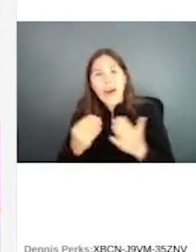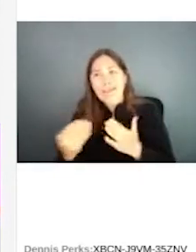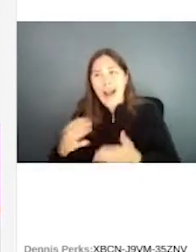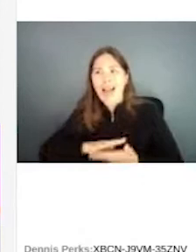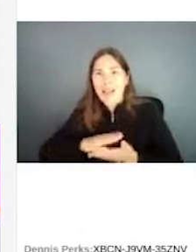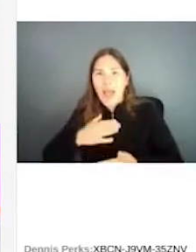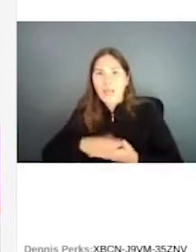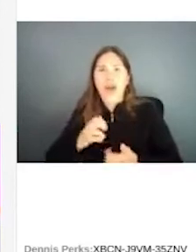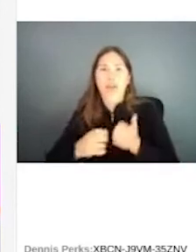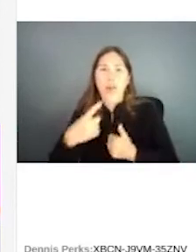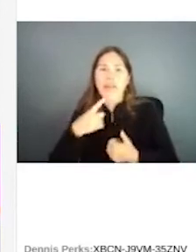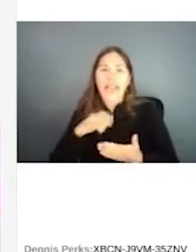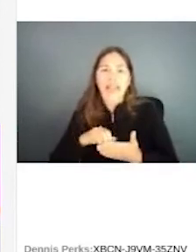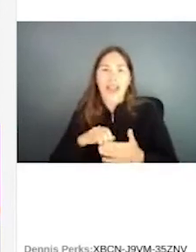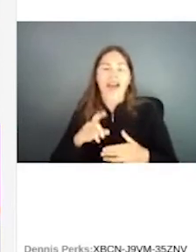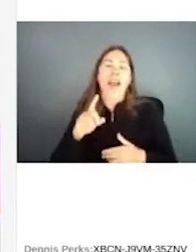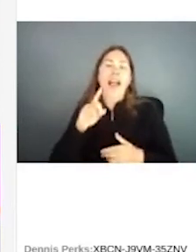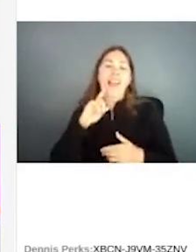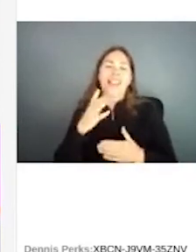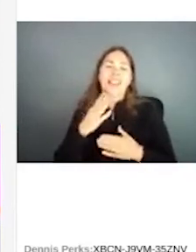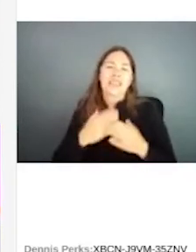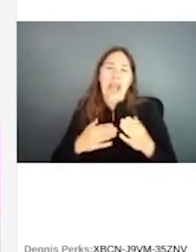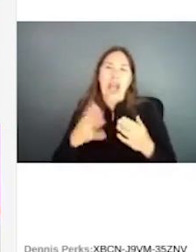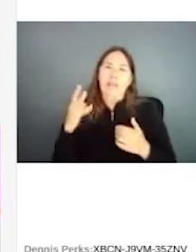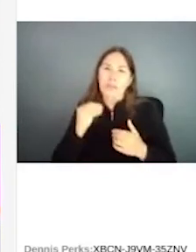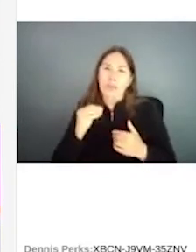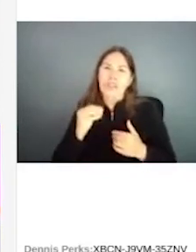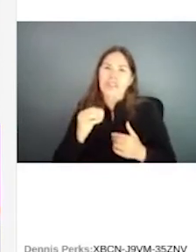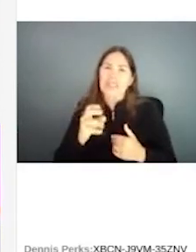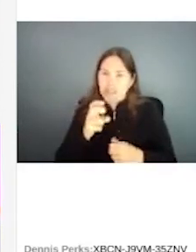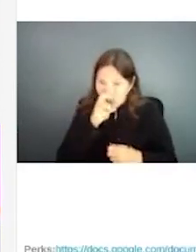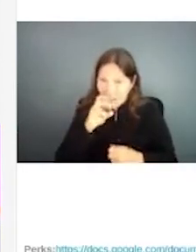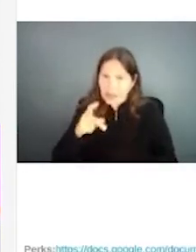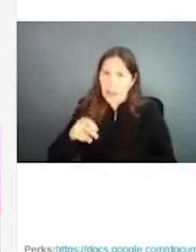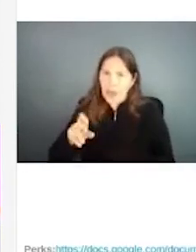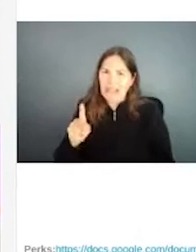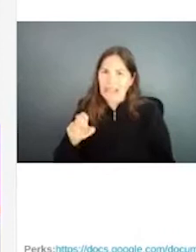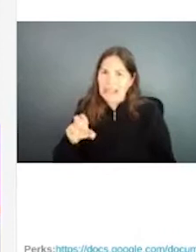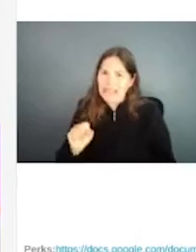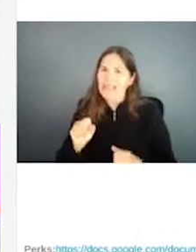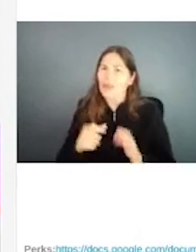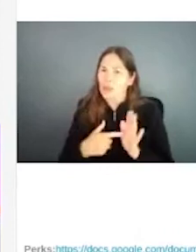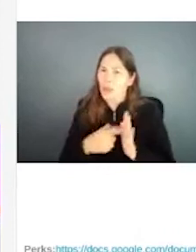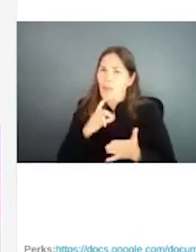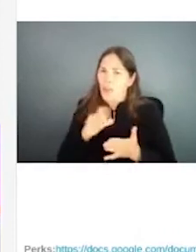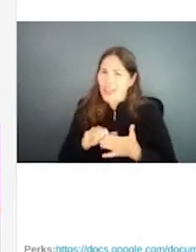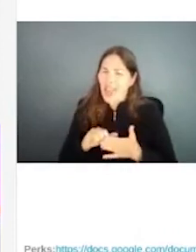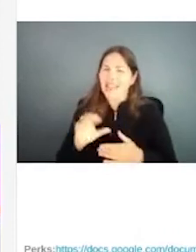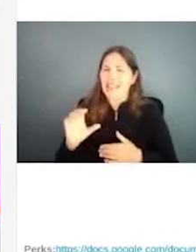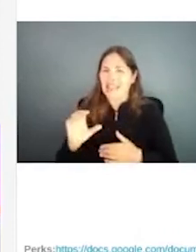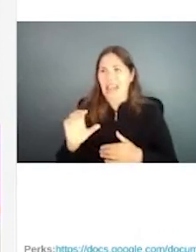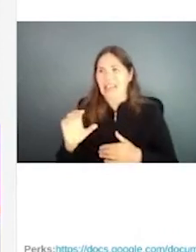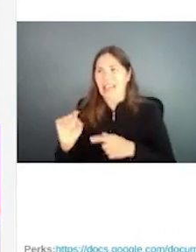And I think there are some pretty strict Perkins requirements that are involved in that, and CTE